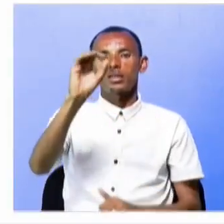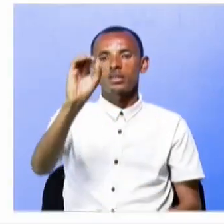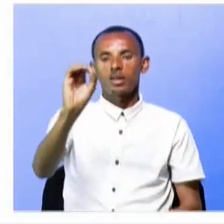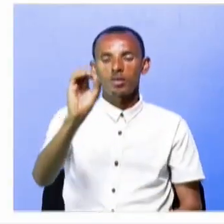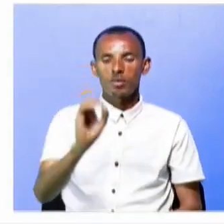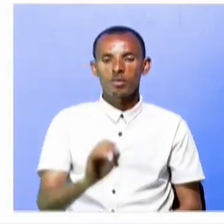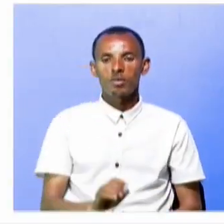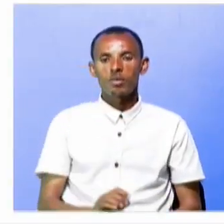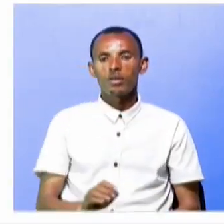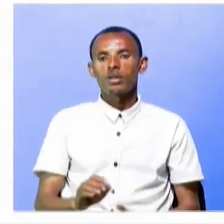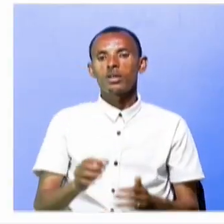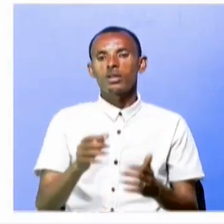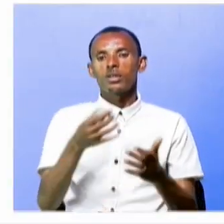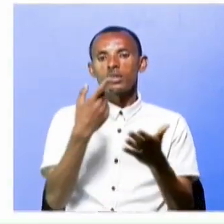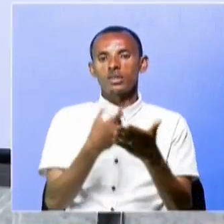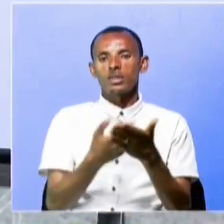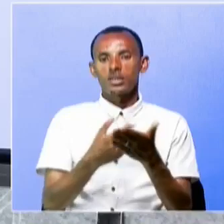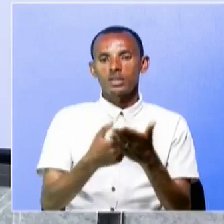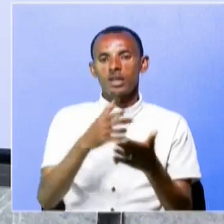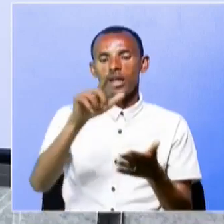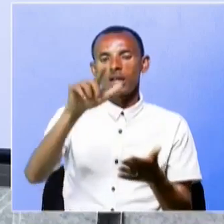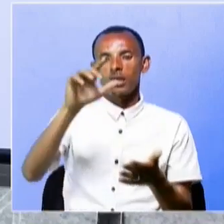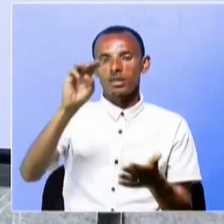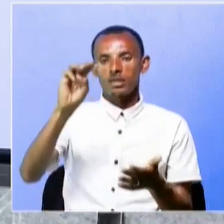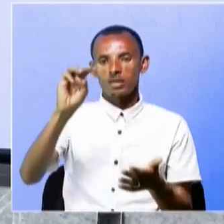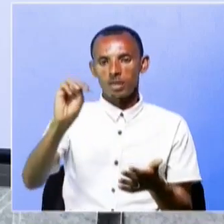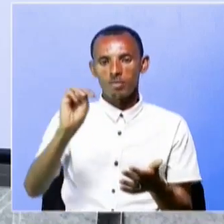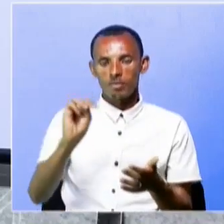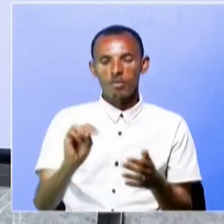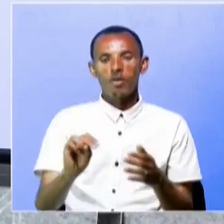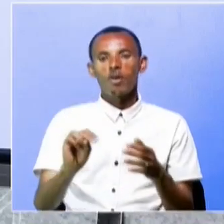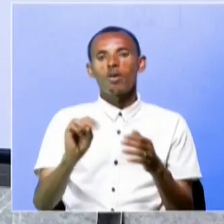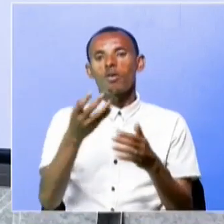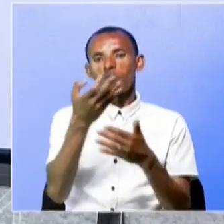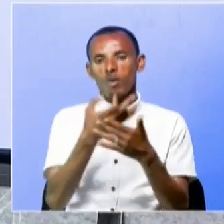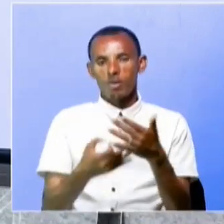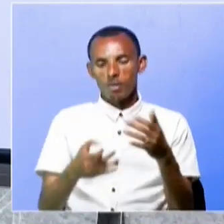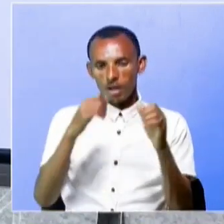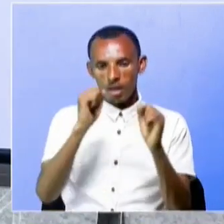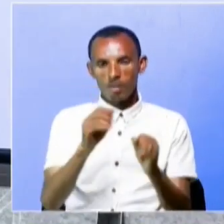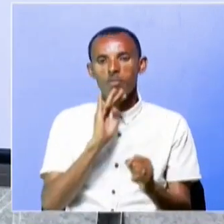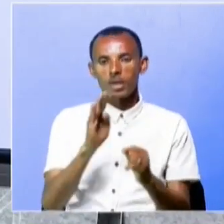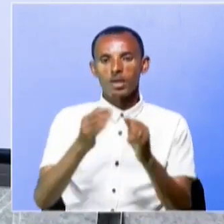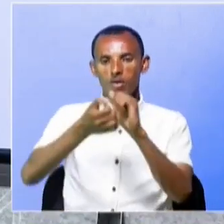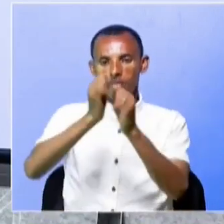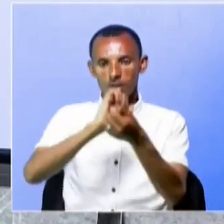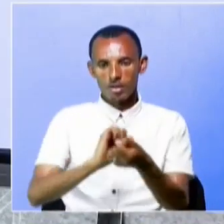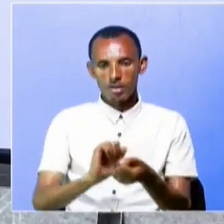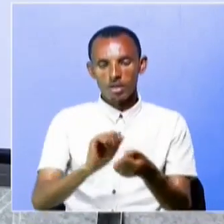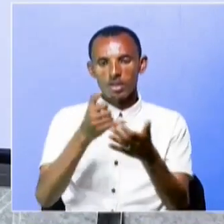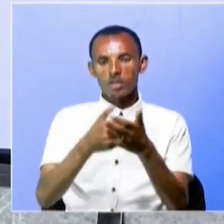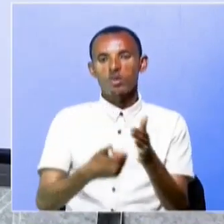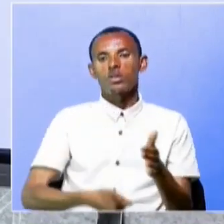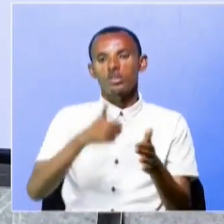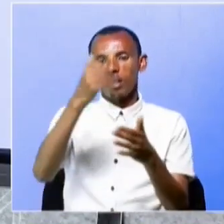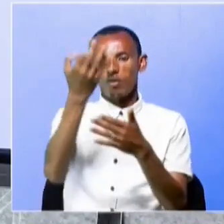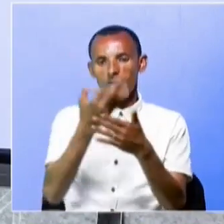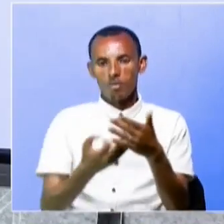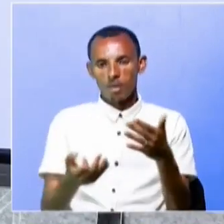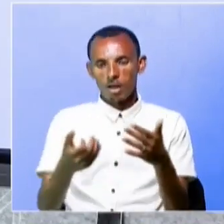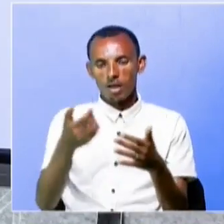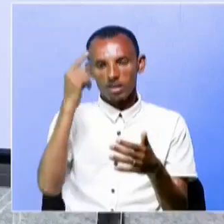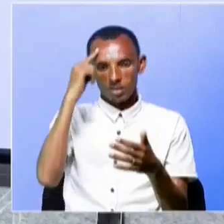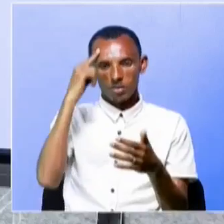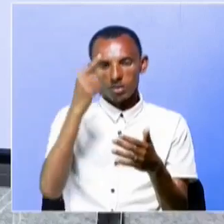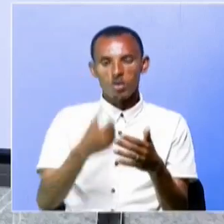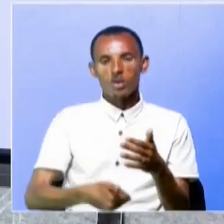so that this least simplified form can be converted into its original form. Assume